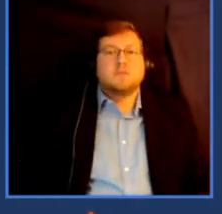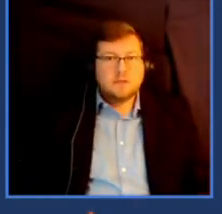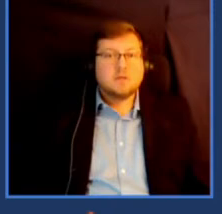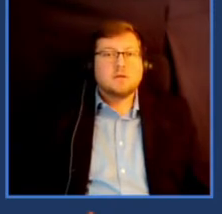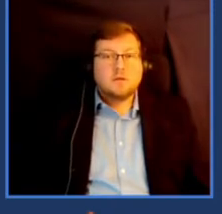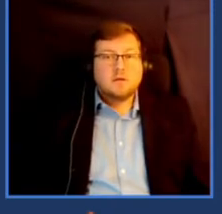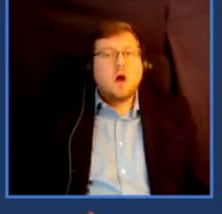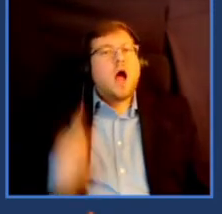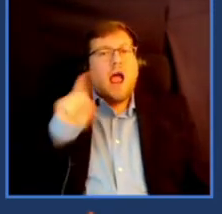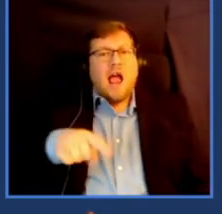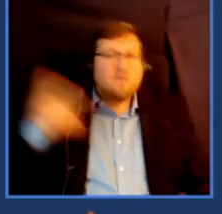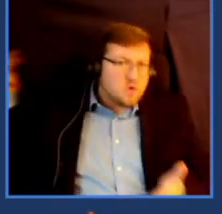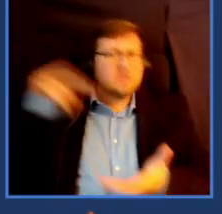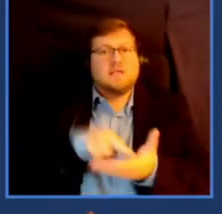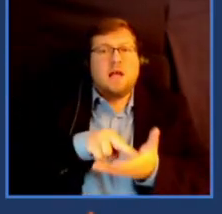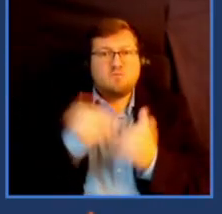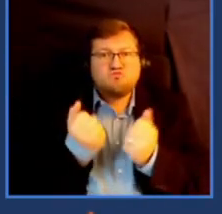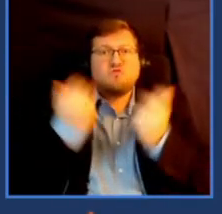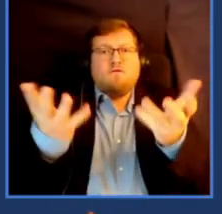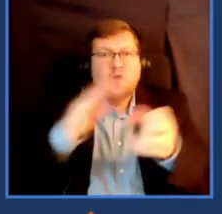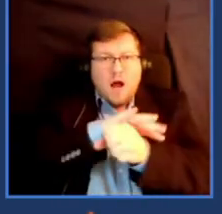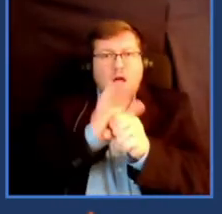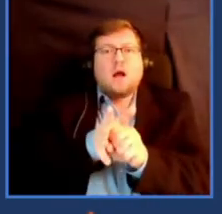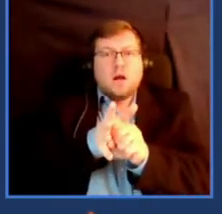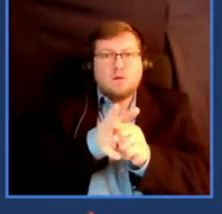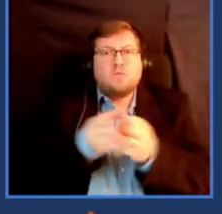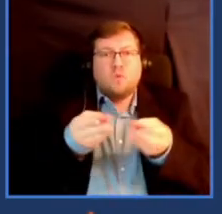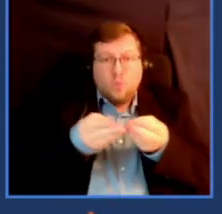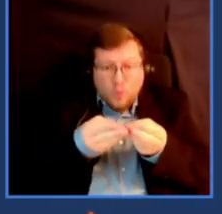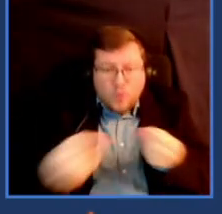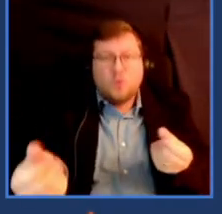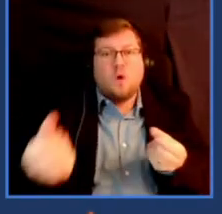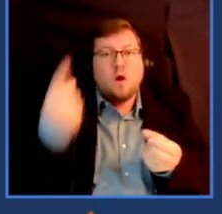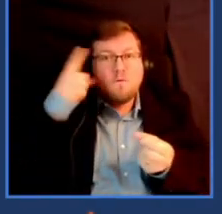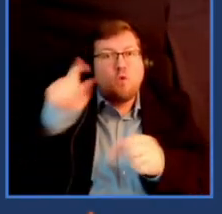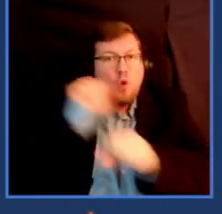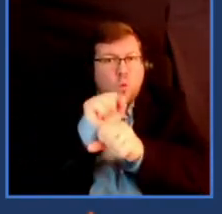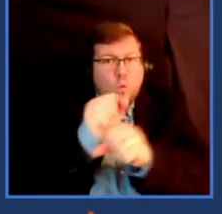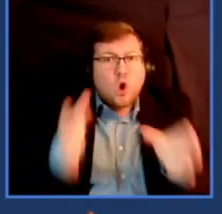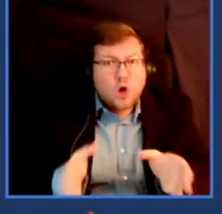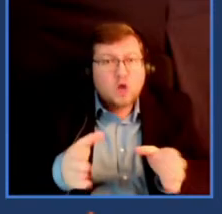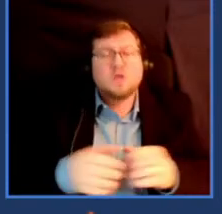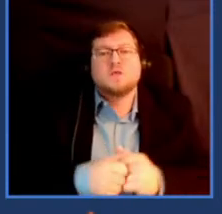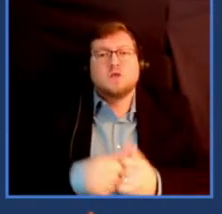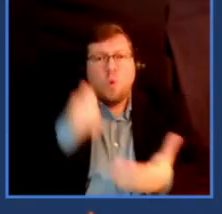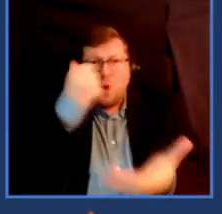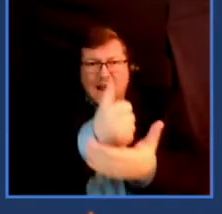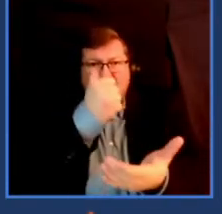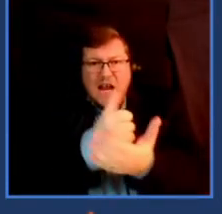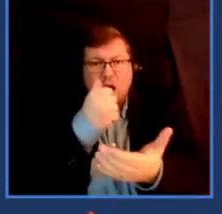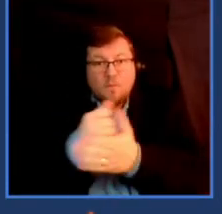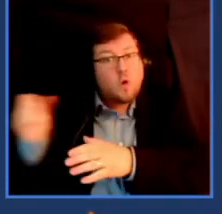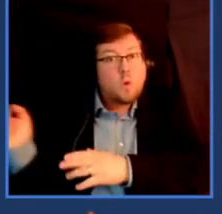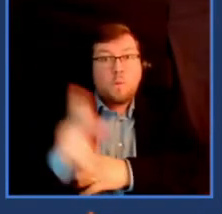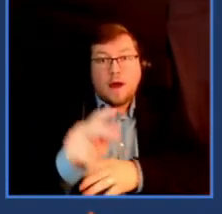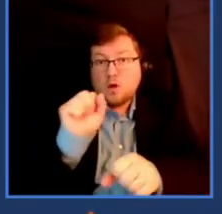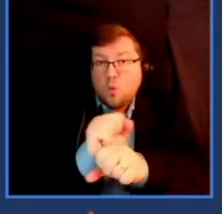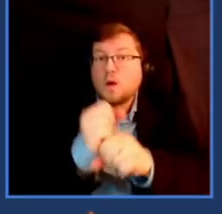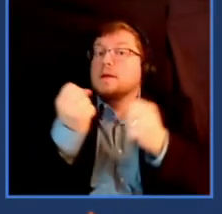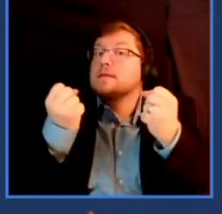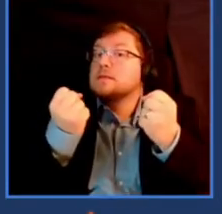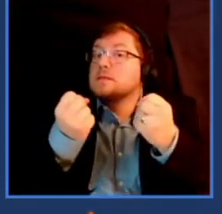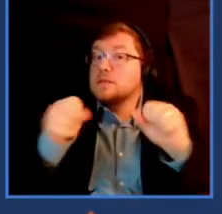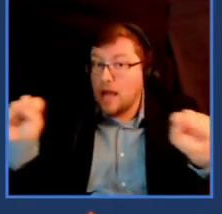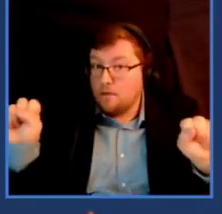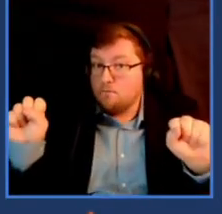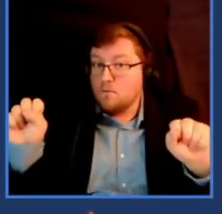and we've got to provide COVID relief to workers. We've got to help them to be able to get back to work safely. And we've got to make